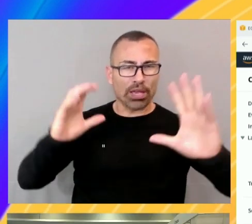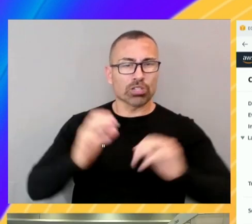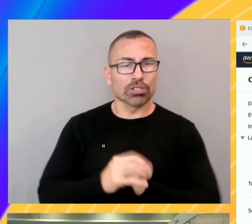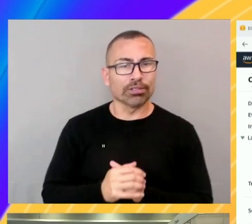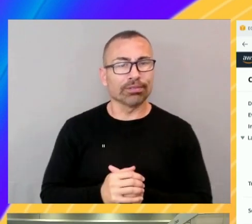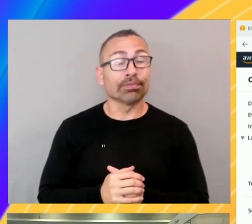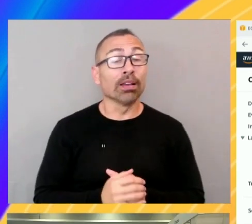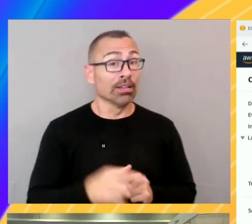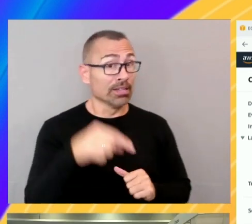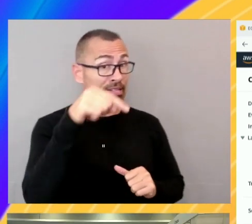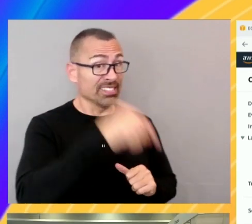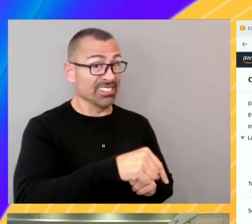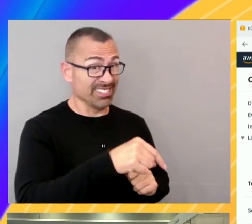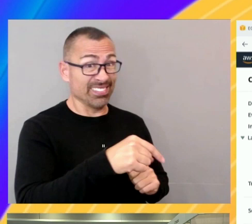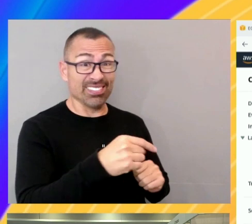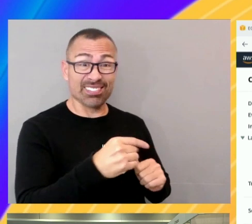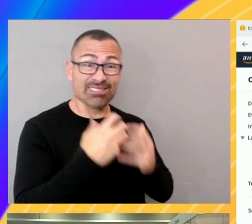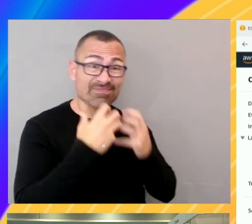incident